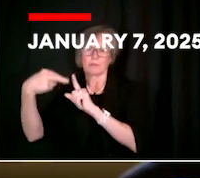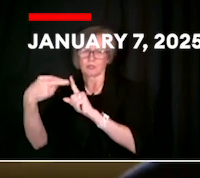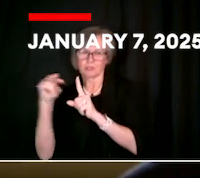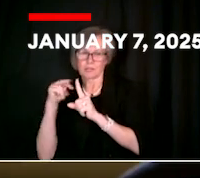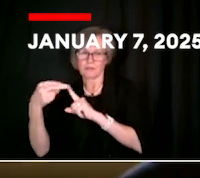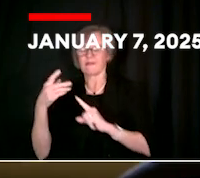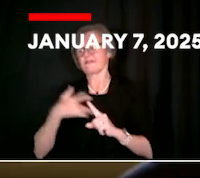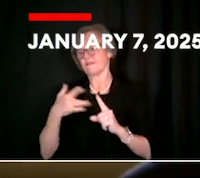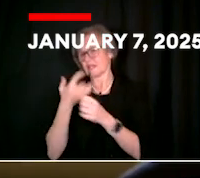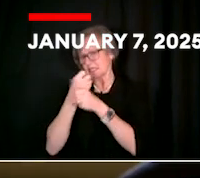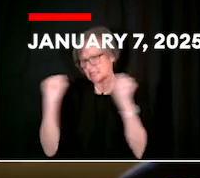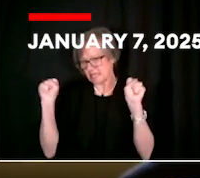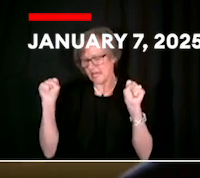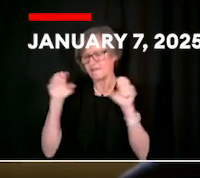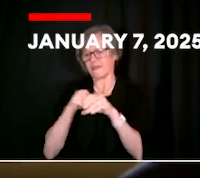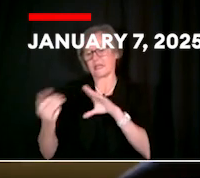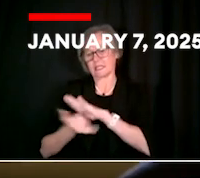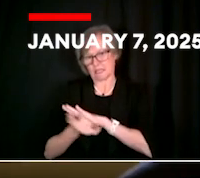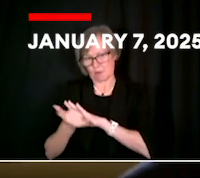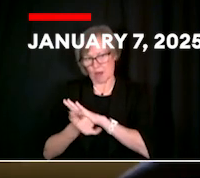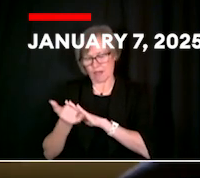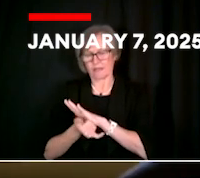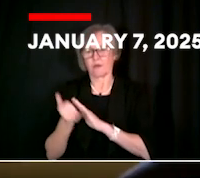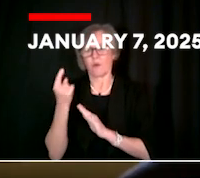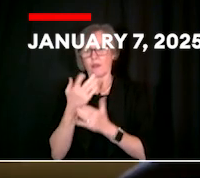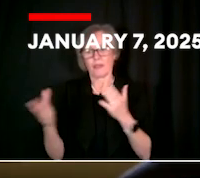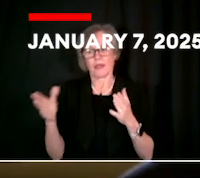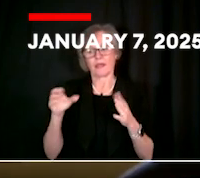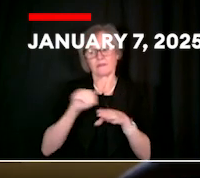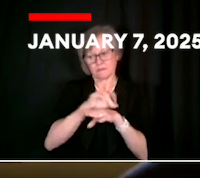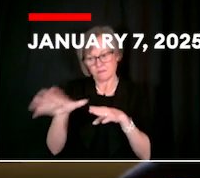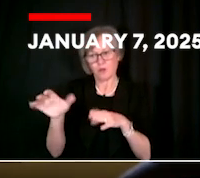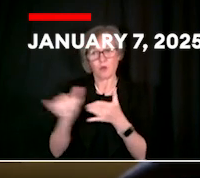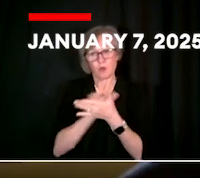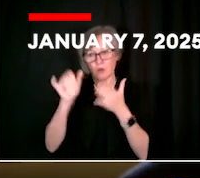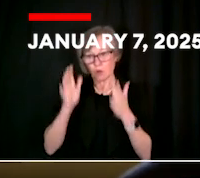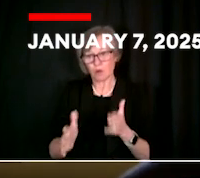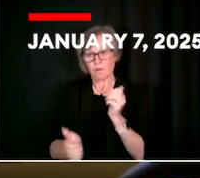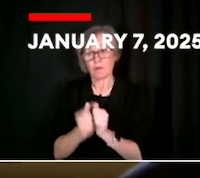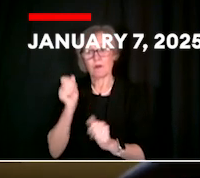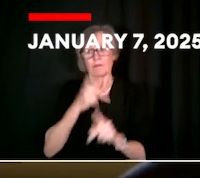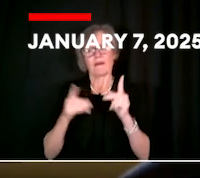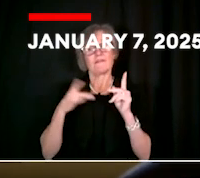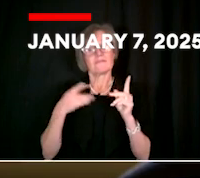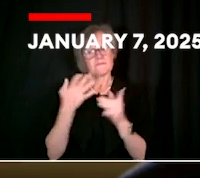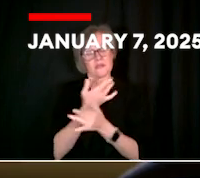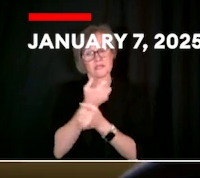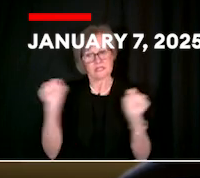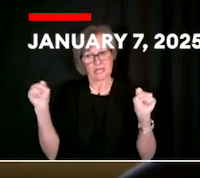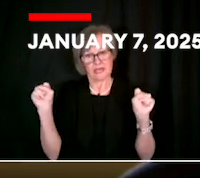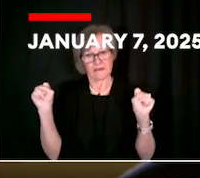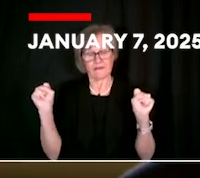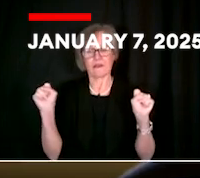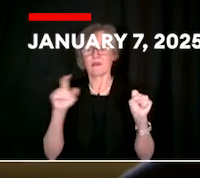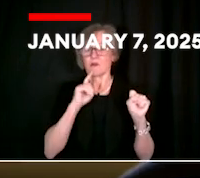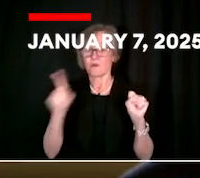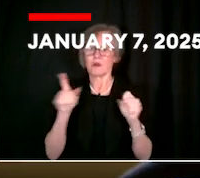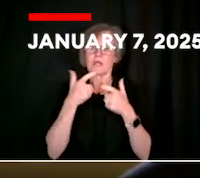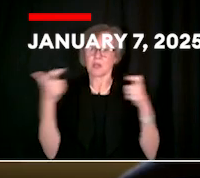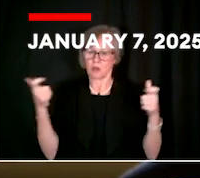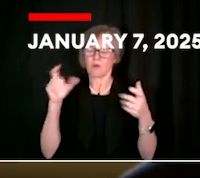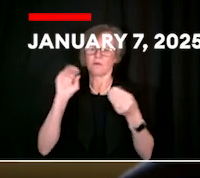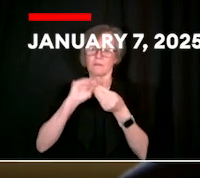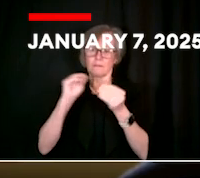safe in the system. And one of the things that impact New Yorkers the most about feeling safe is really the large number